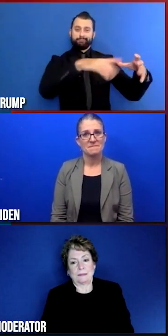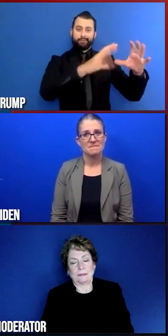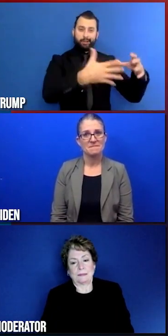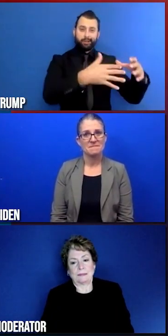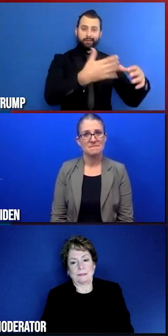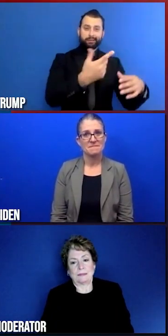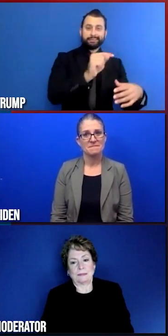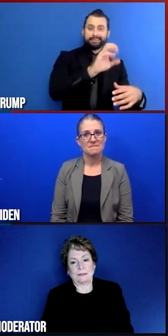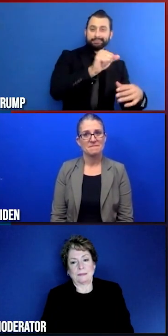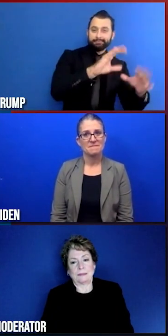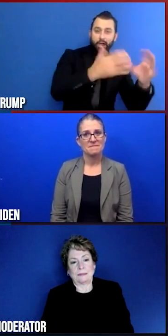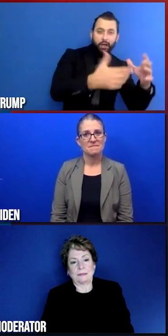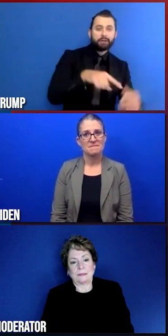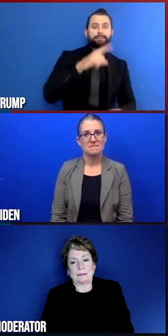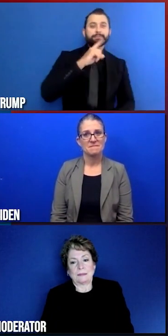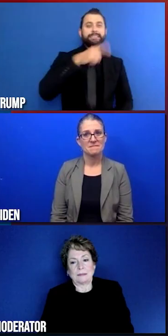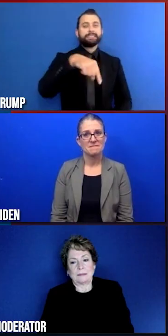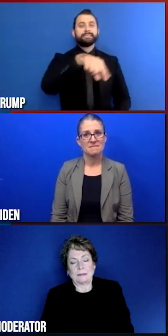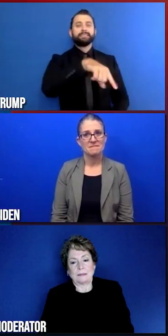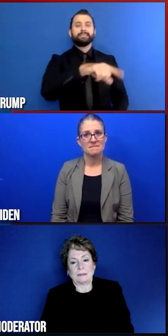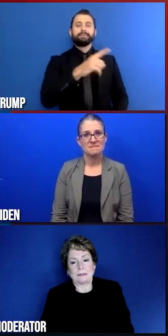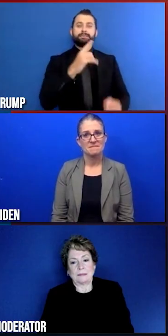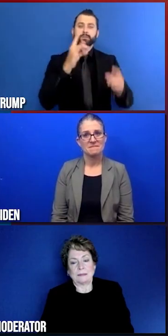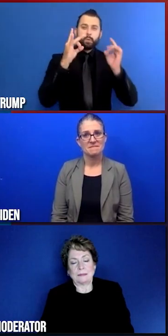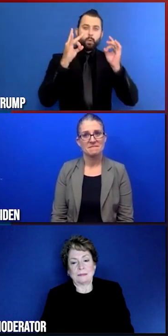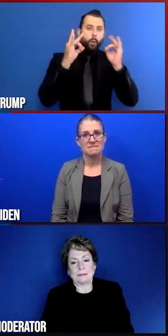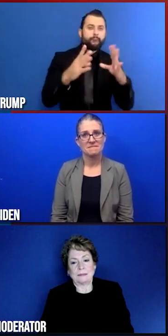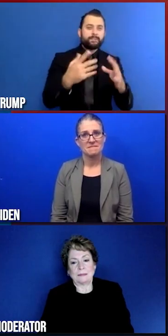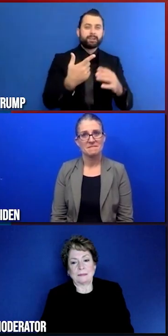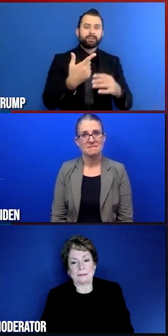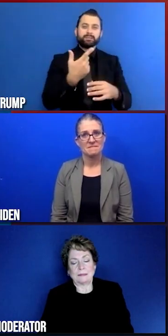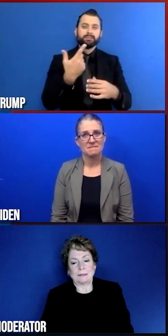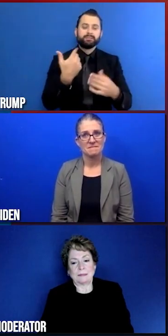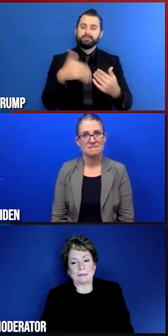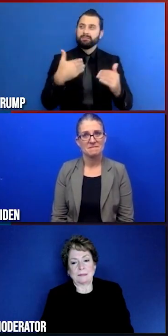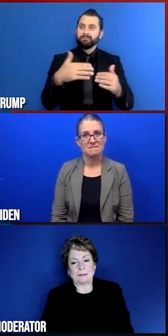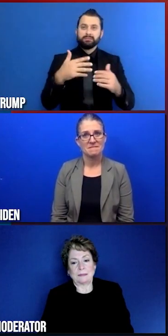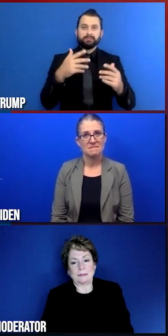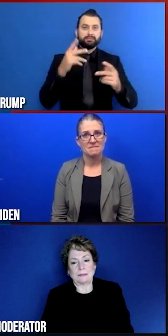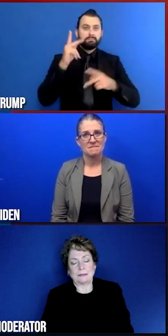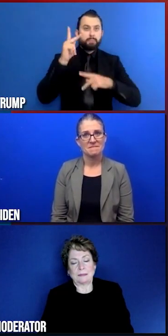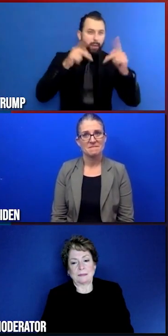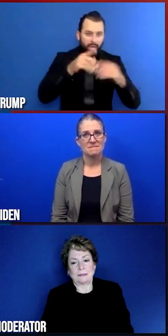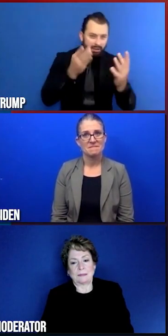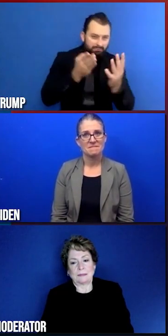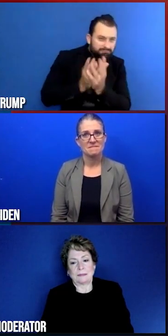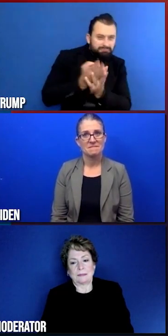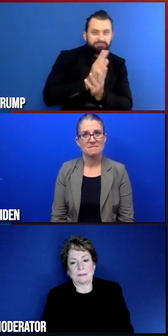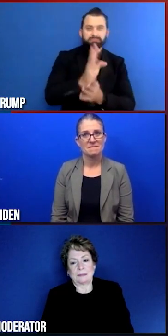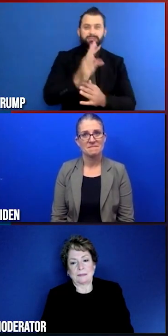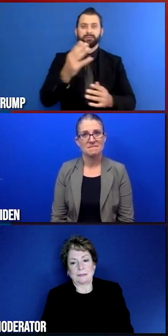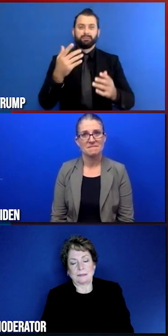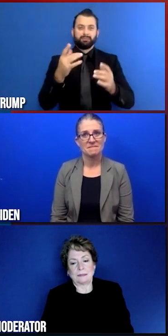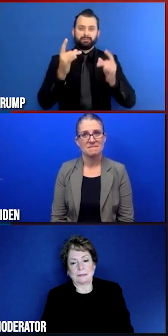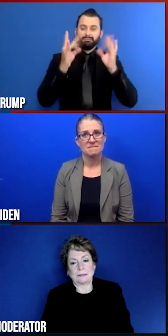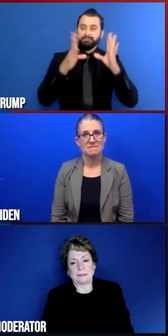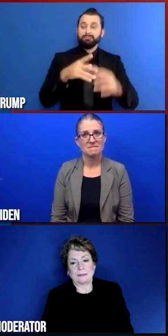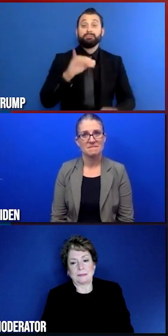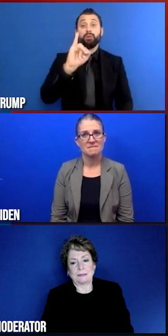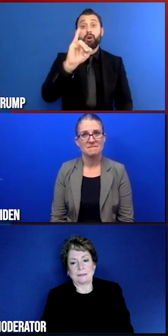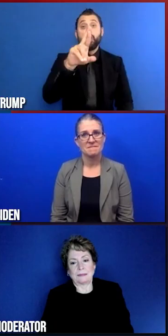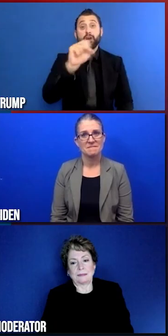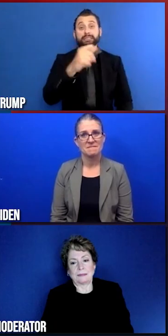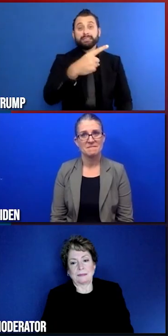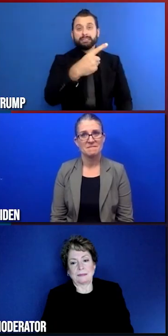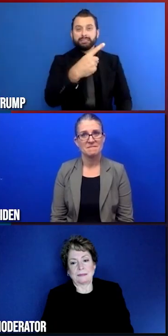was all settled until I decide to run for president. I get treated very badly by the IRS, very unfairly. But we had a deal all